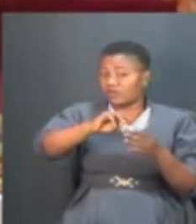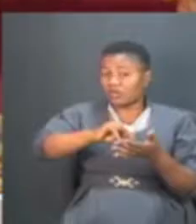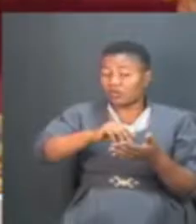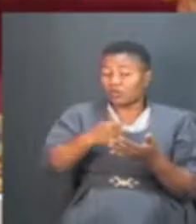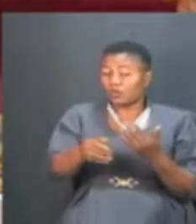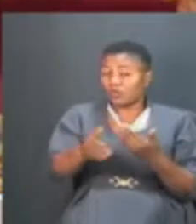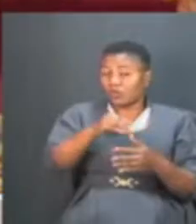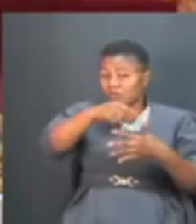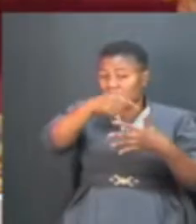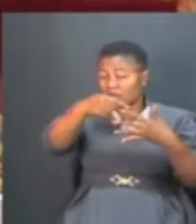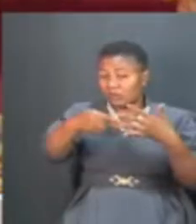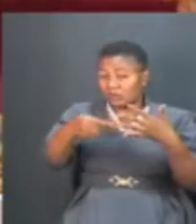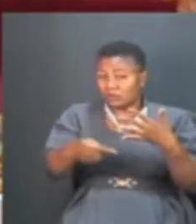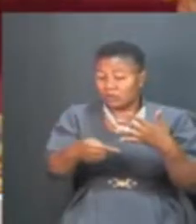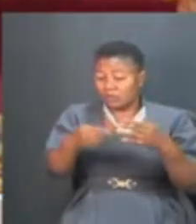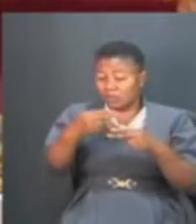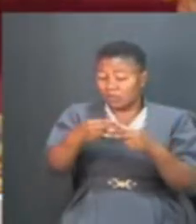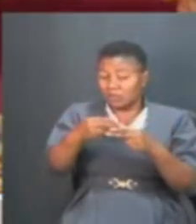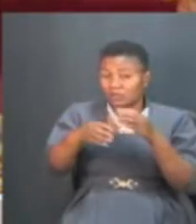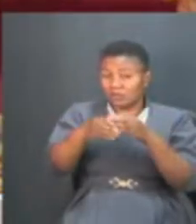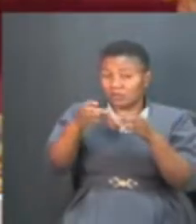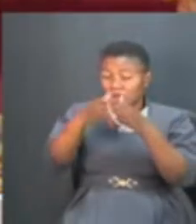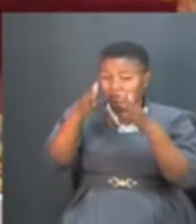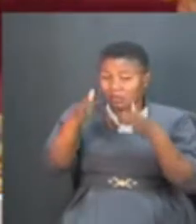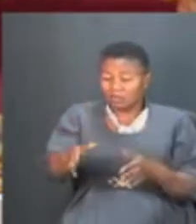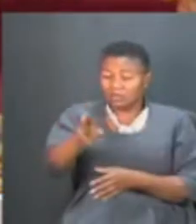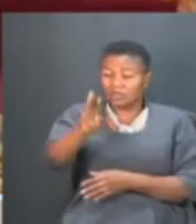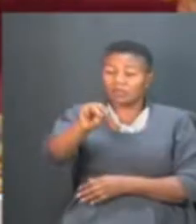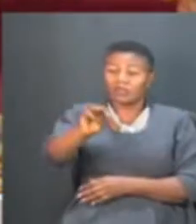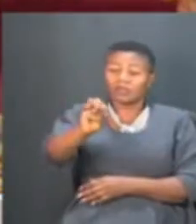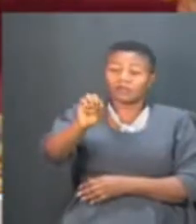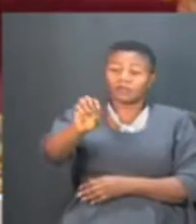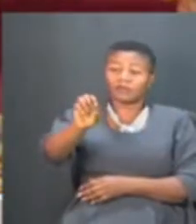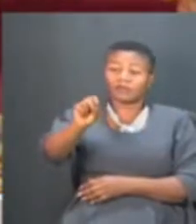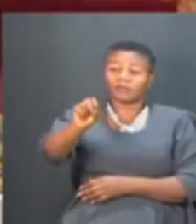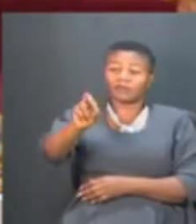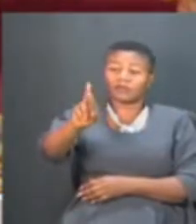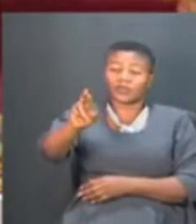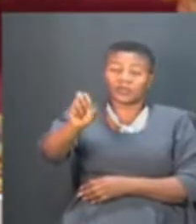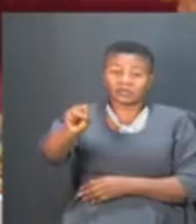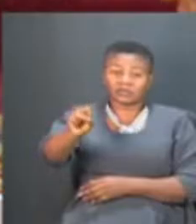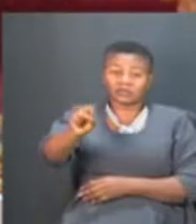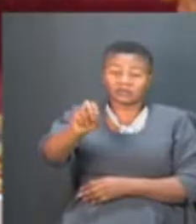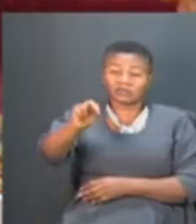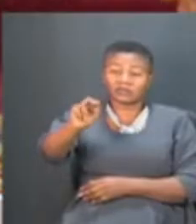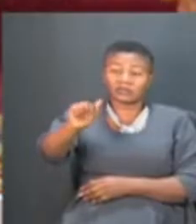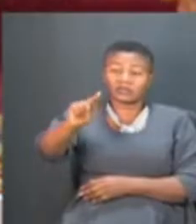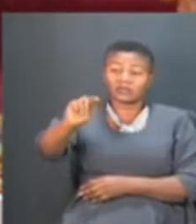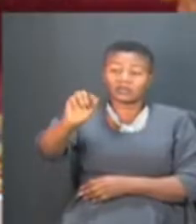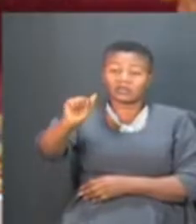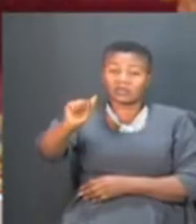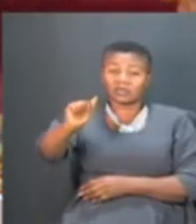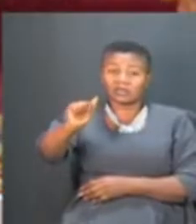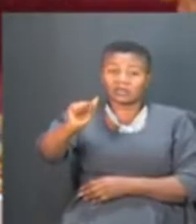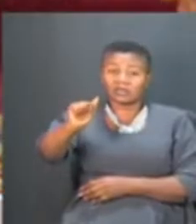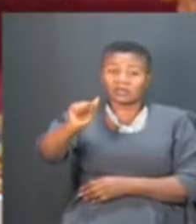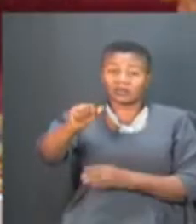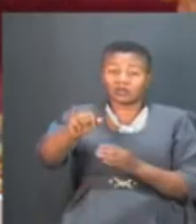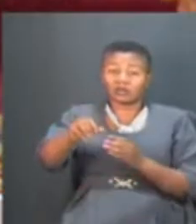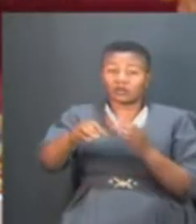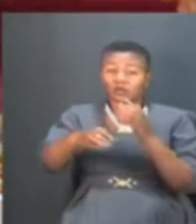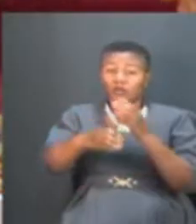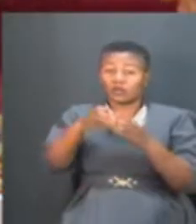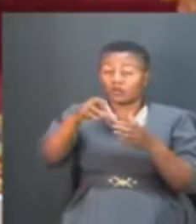the contractor. It's called Measures Nata Construction Limited. And then the second